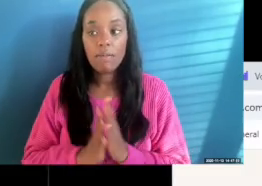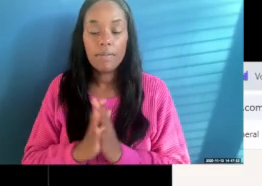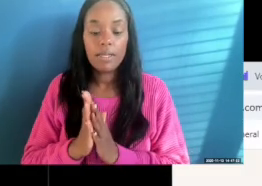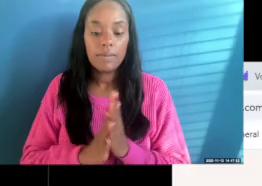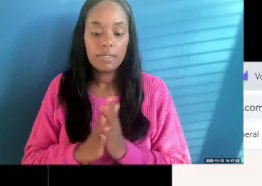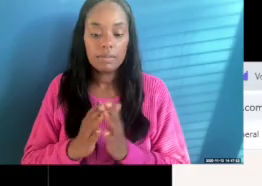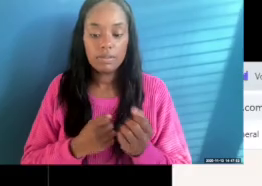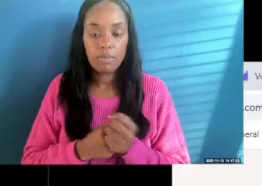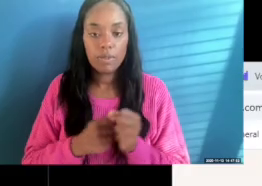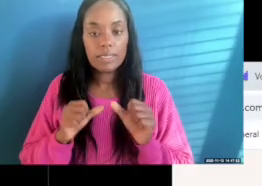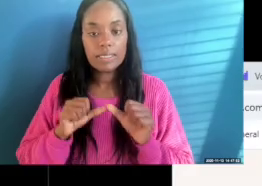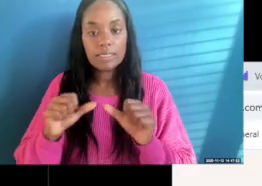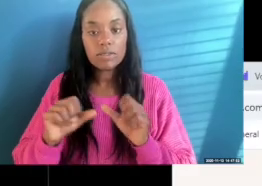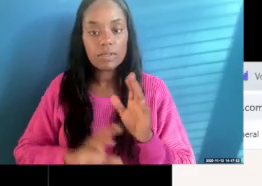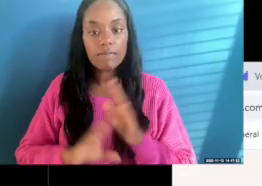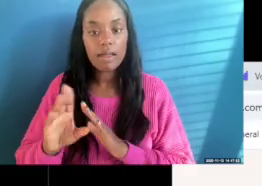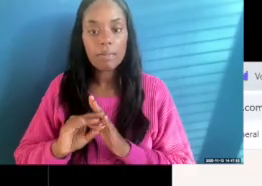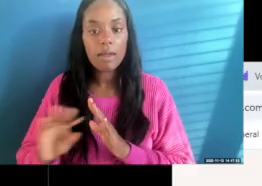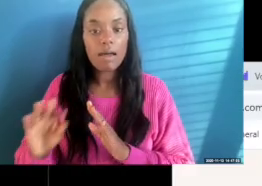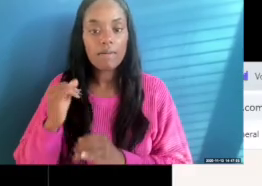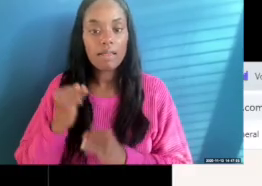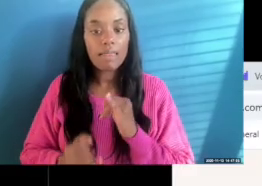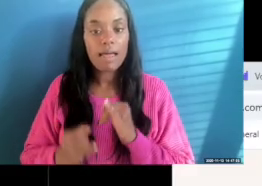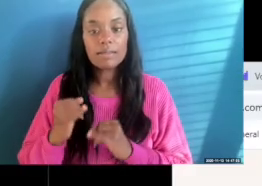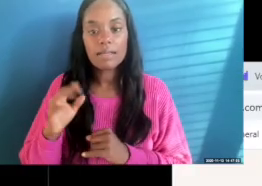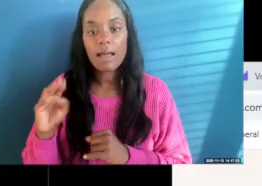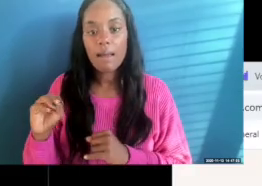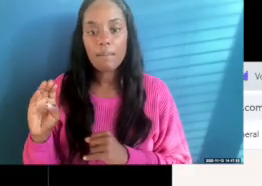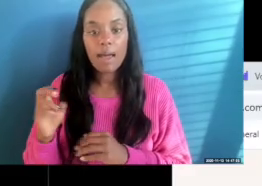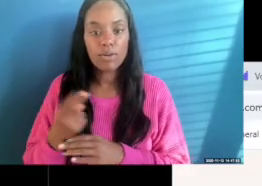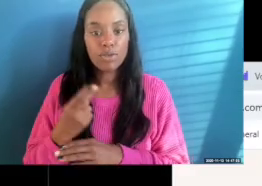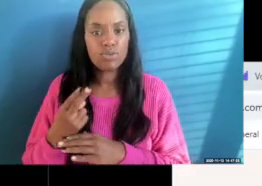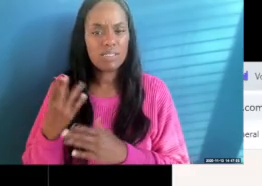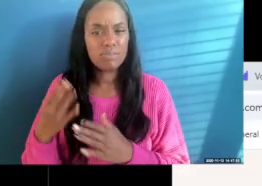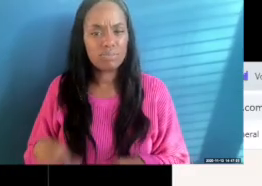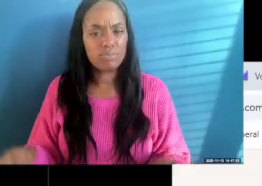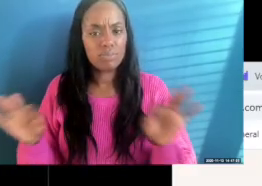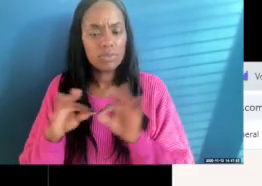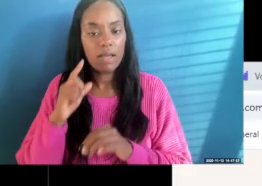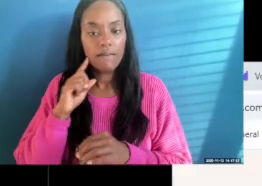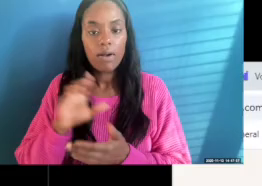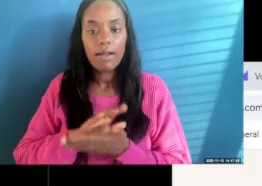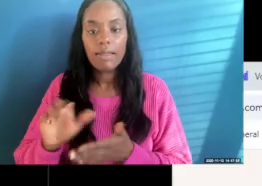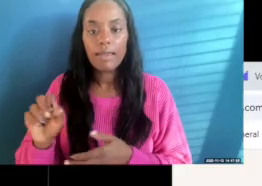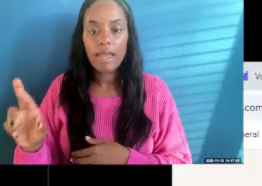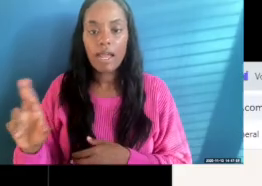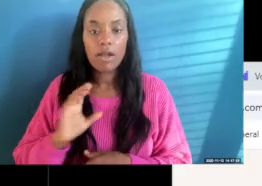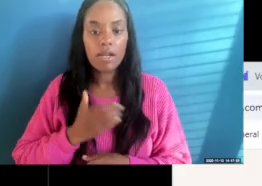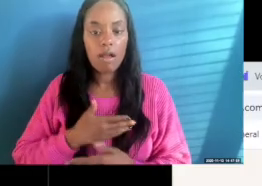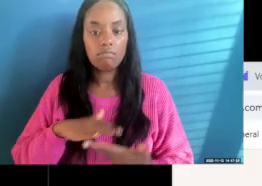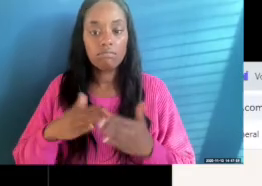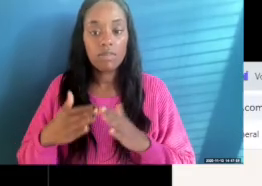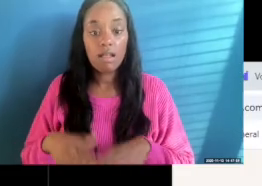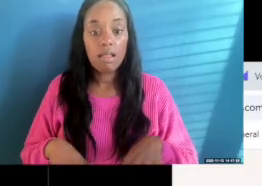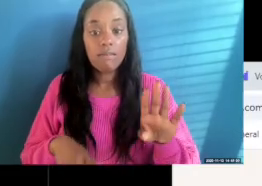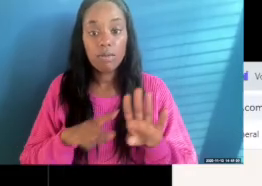that 4 through 6 can eventually achieve the momentum that 2B and 3 and 7 and 8 have, to